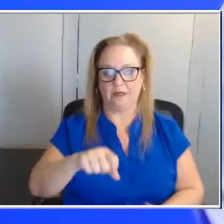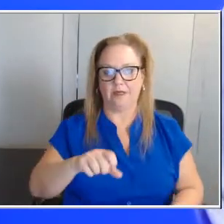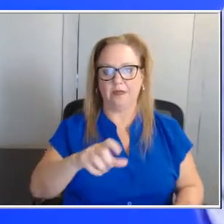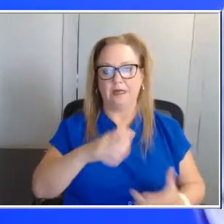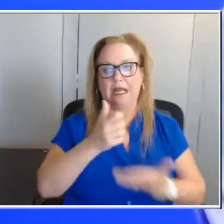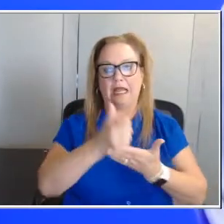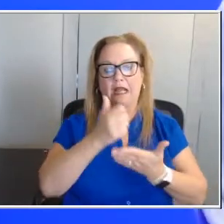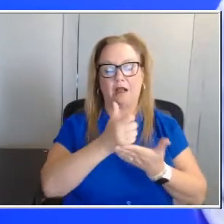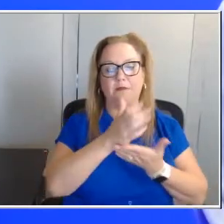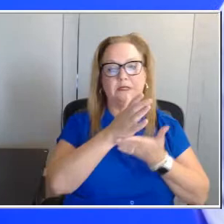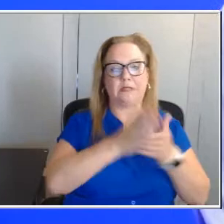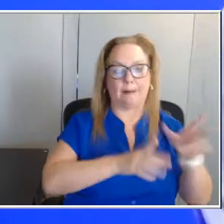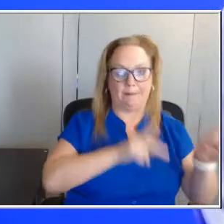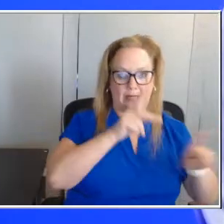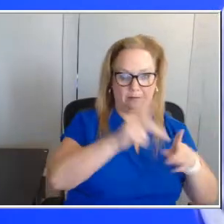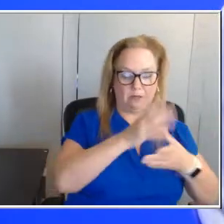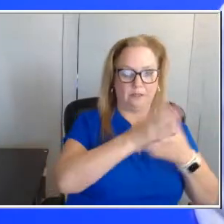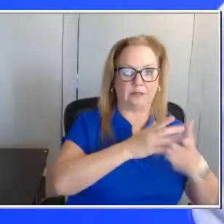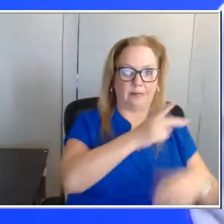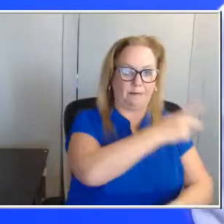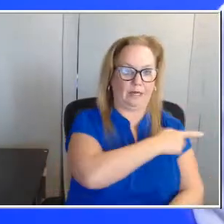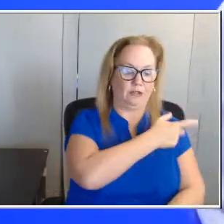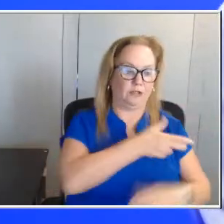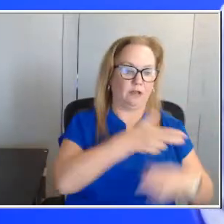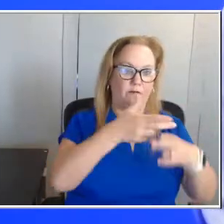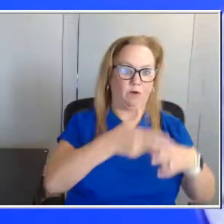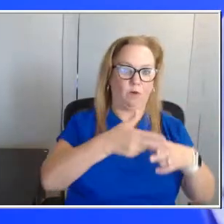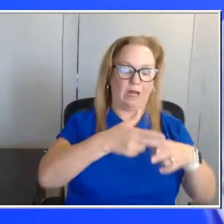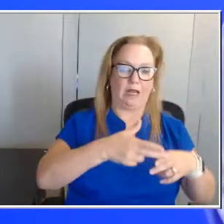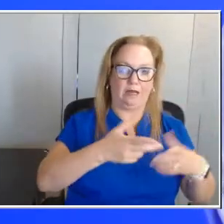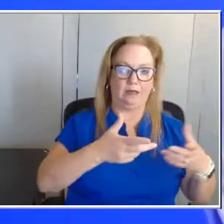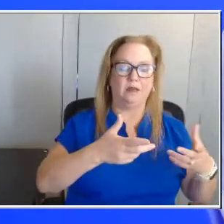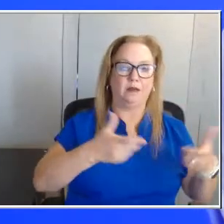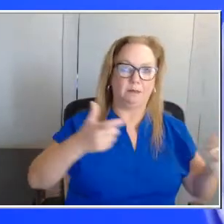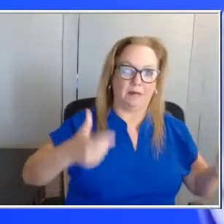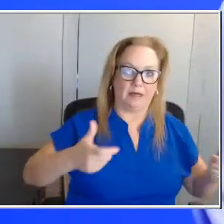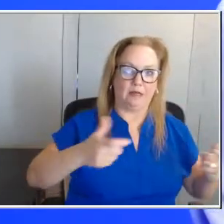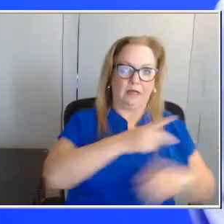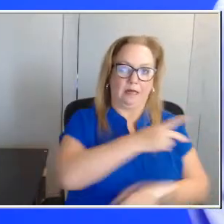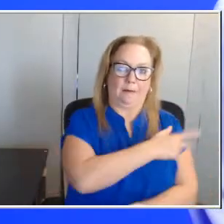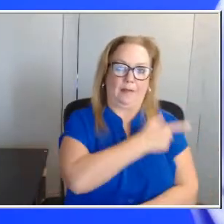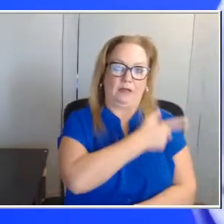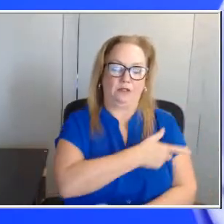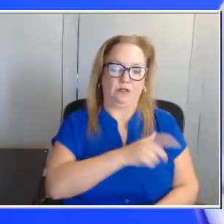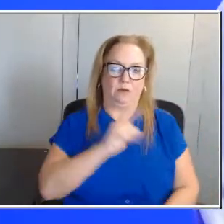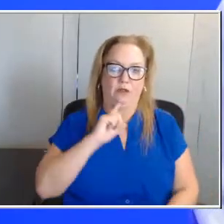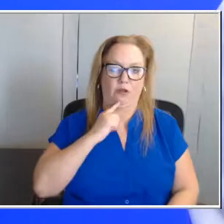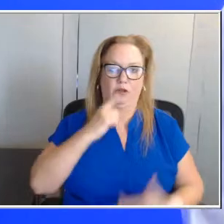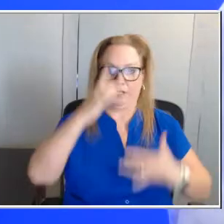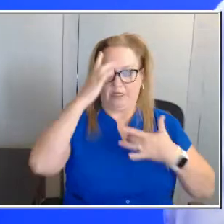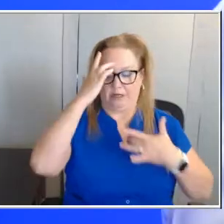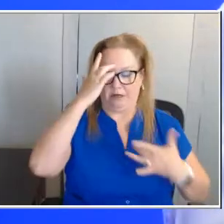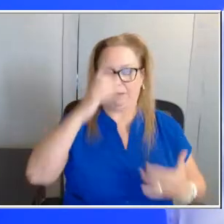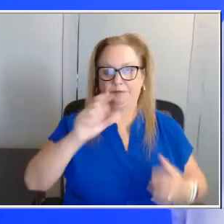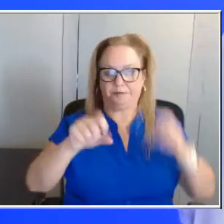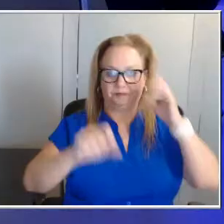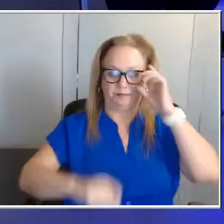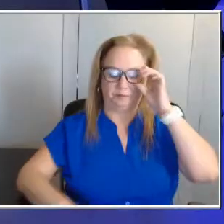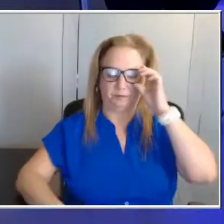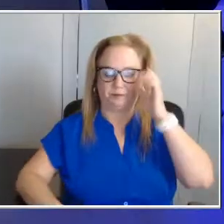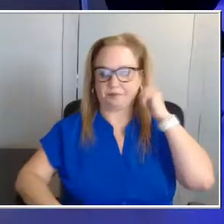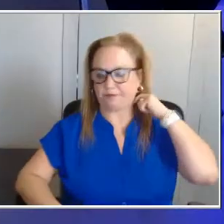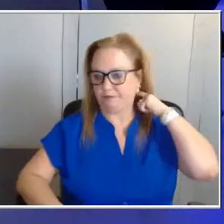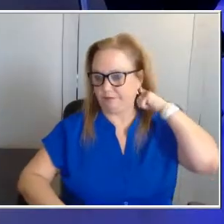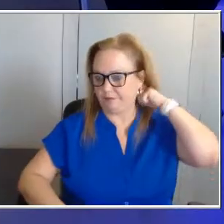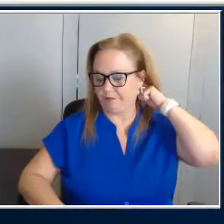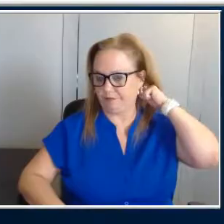certain populations, patients who are overweight and obese, and patients when they're acutely ill taking it. Okay. So, potentially. Yeah, and